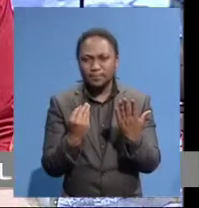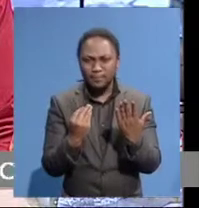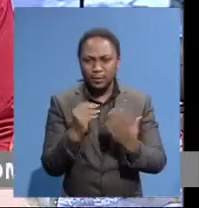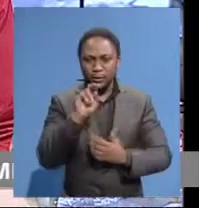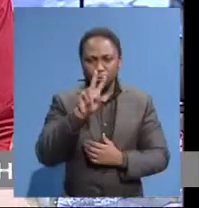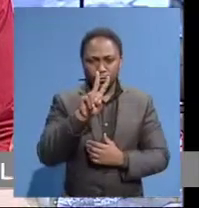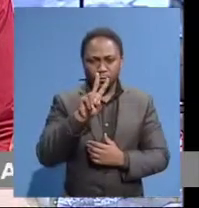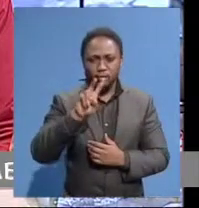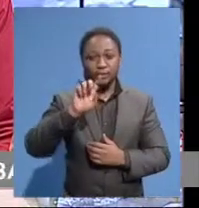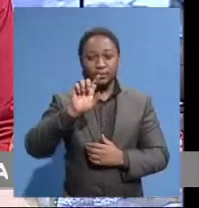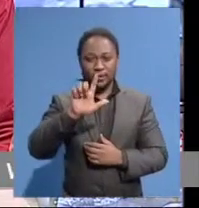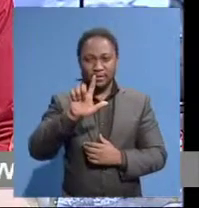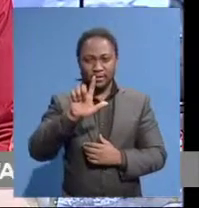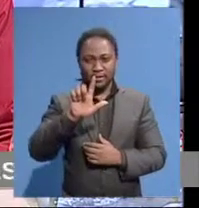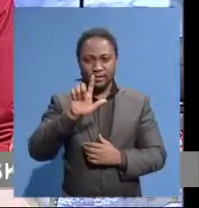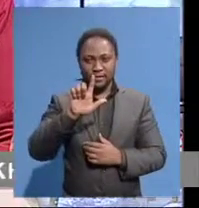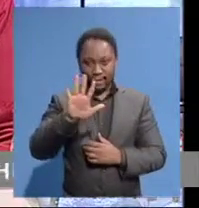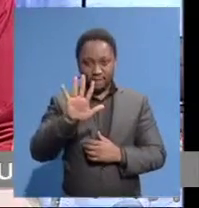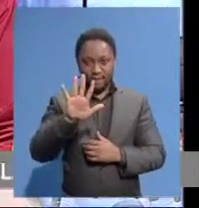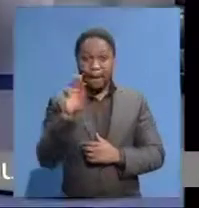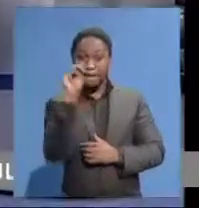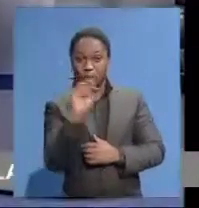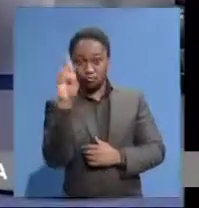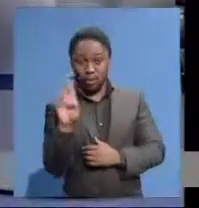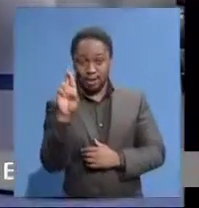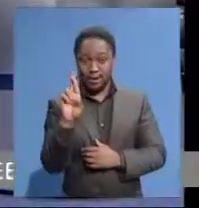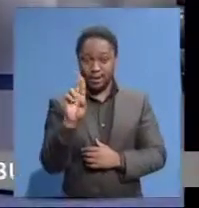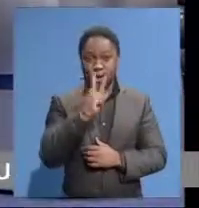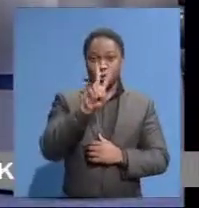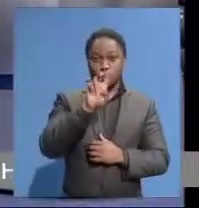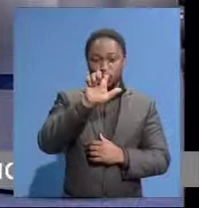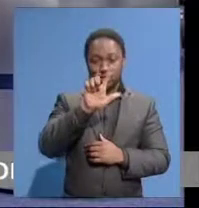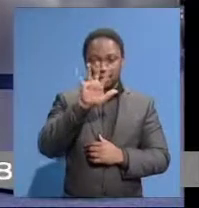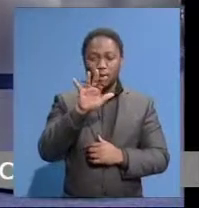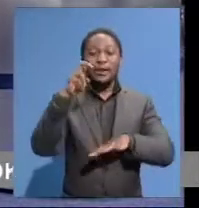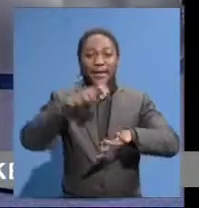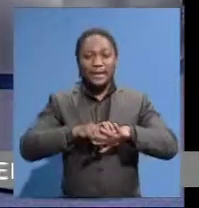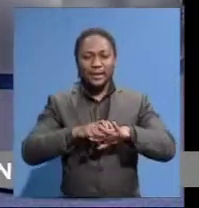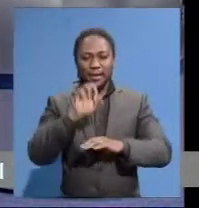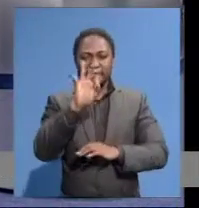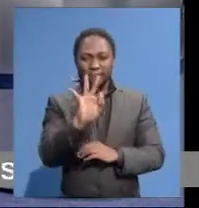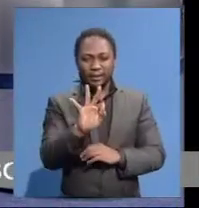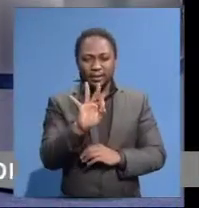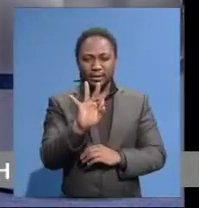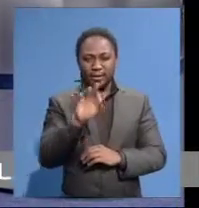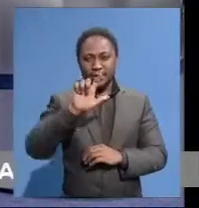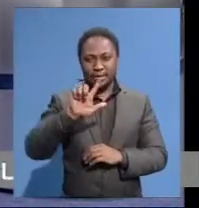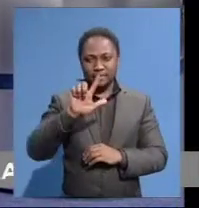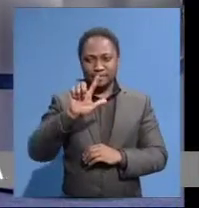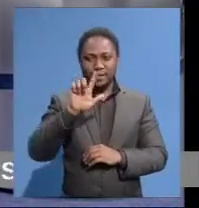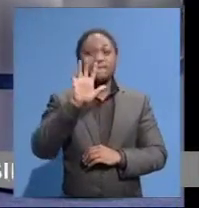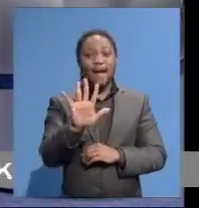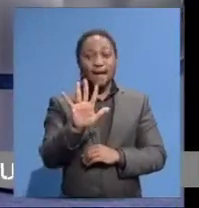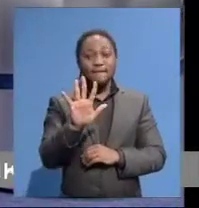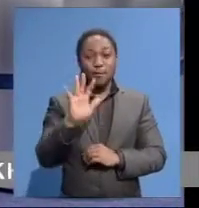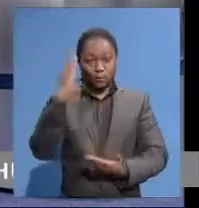275, somewhere around there. That's $1 million rand. Million rand. 275 million rand. 375 to start digging the soil,